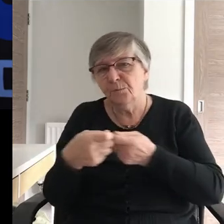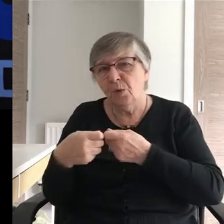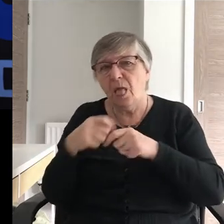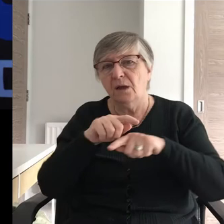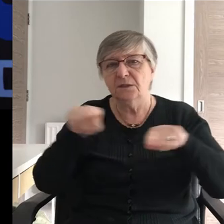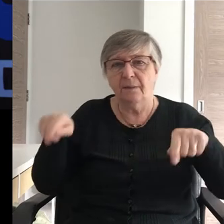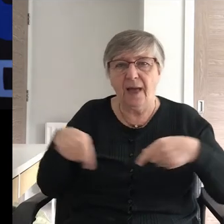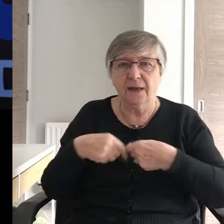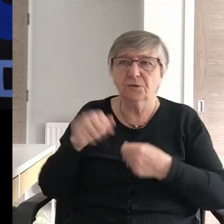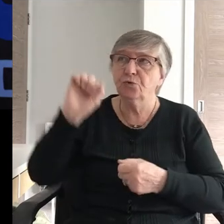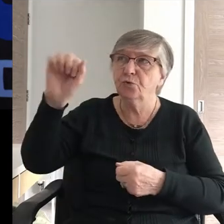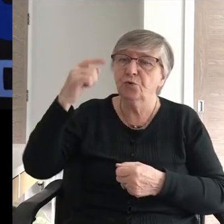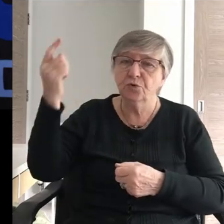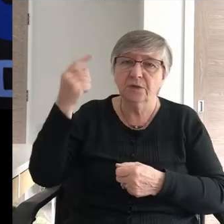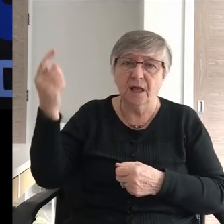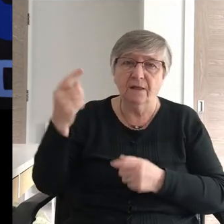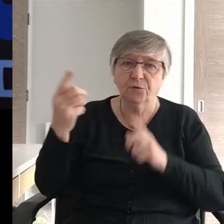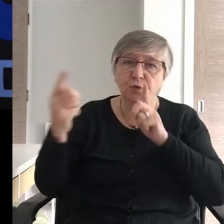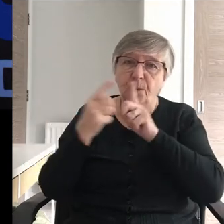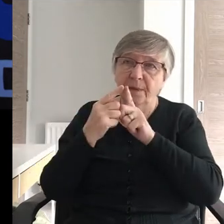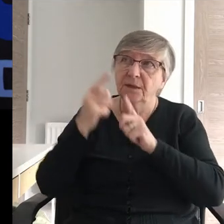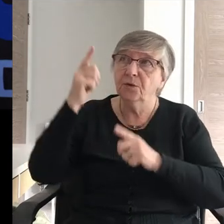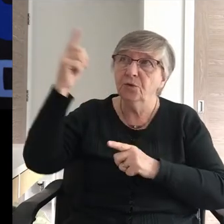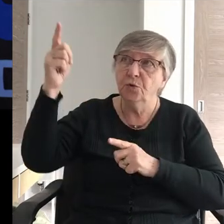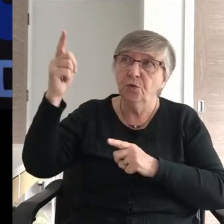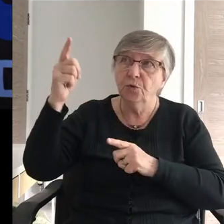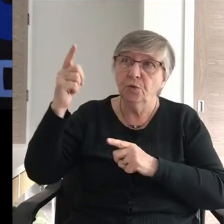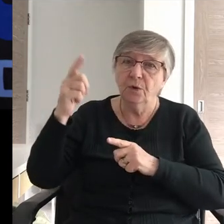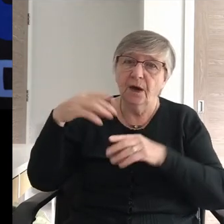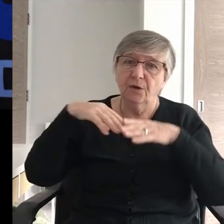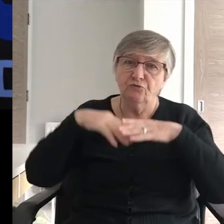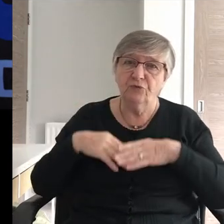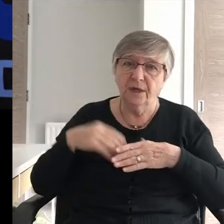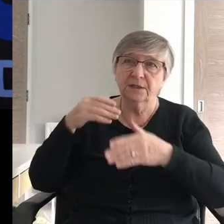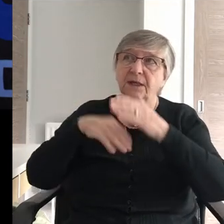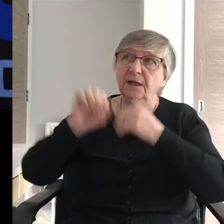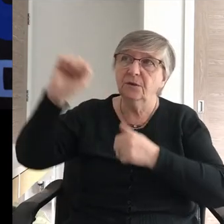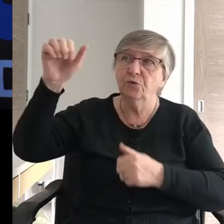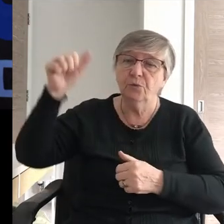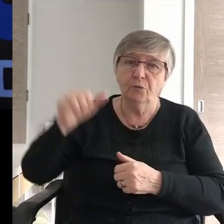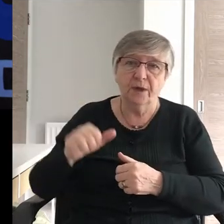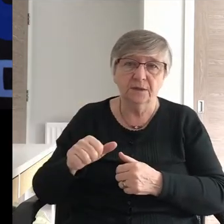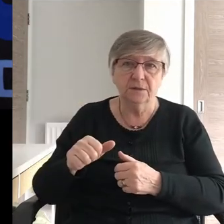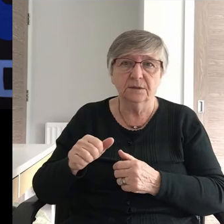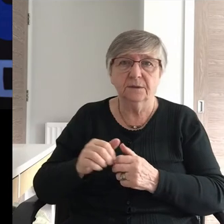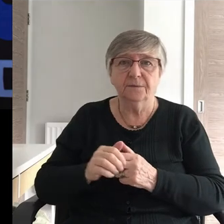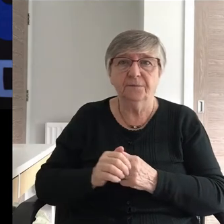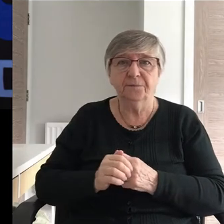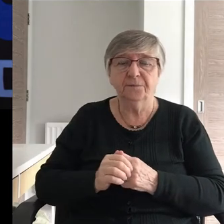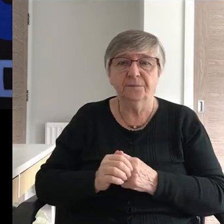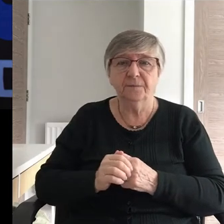holy place to meet with you and to rest in your presence.